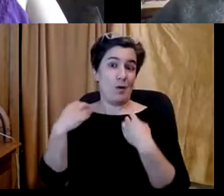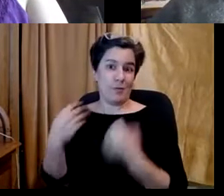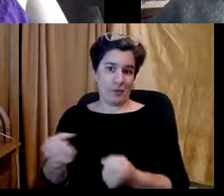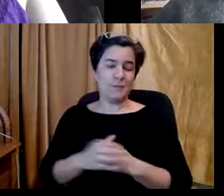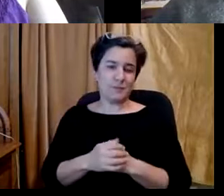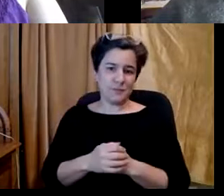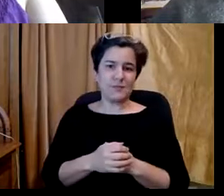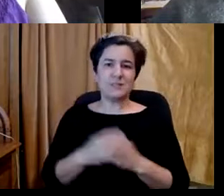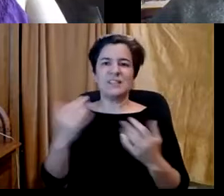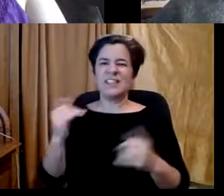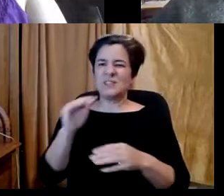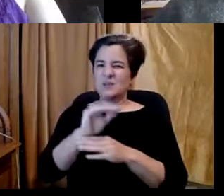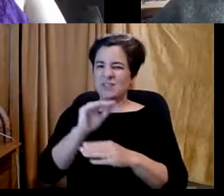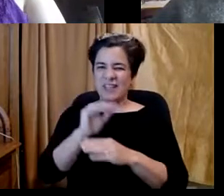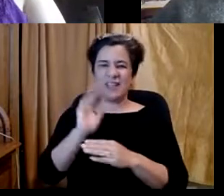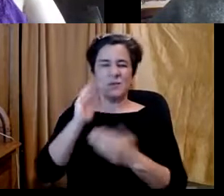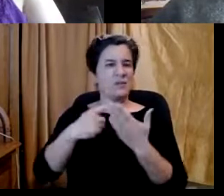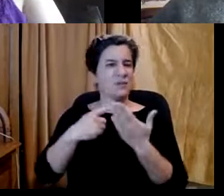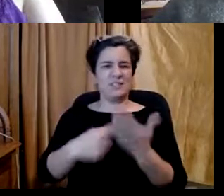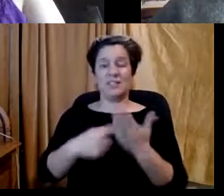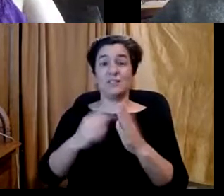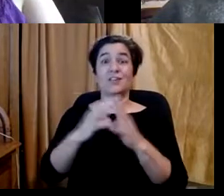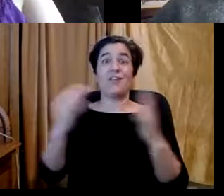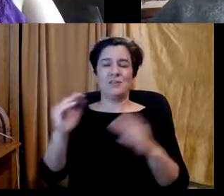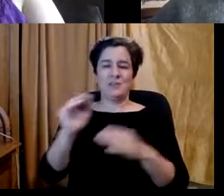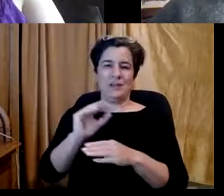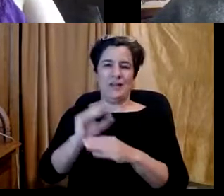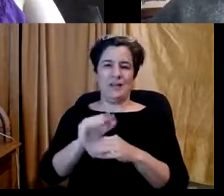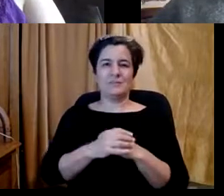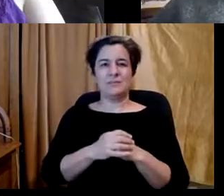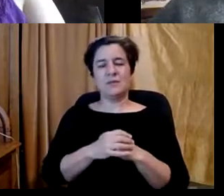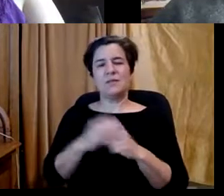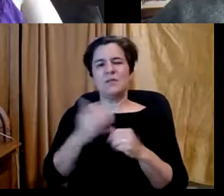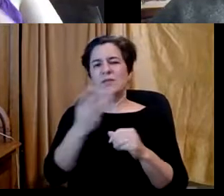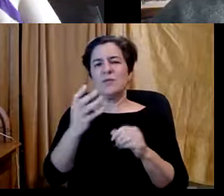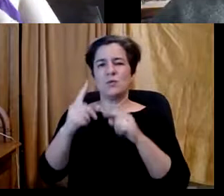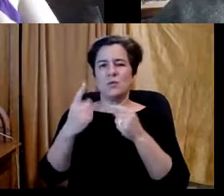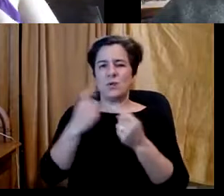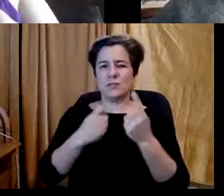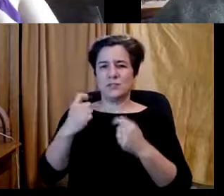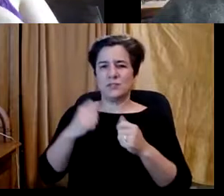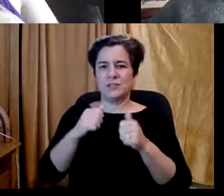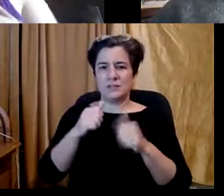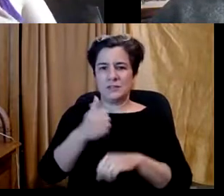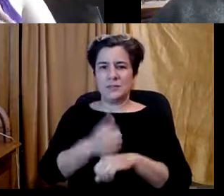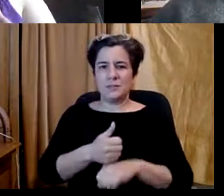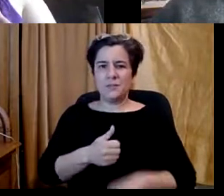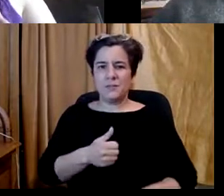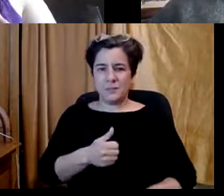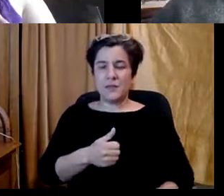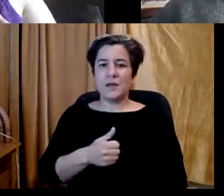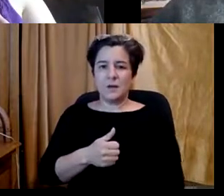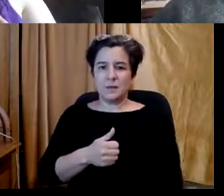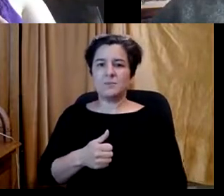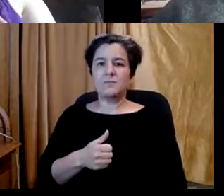covering tonight. It's a lot. And I've got a couple of questions in line. One person, I'm not certain who it is,